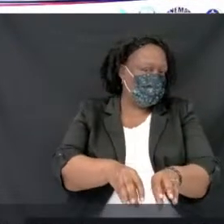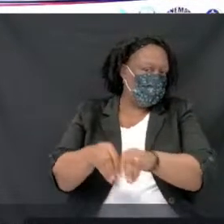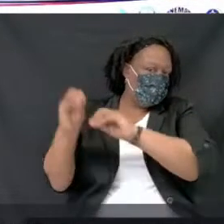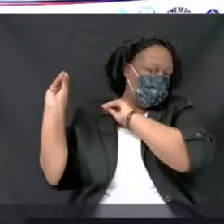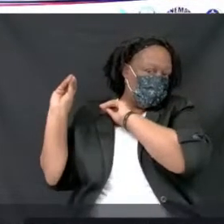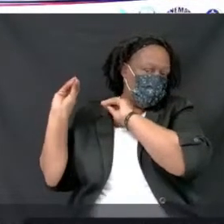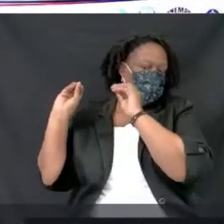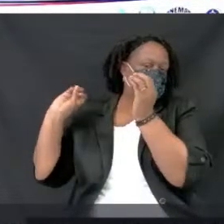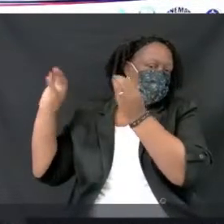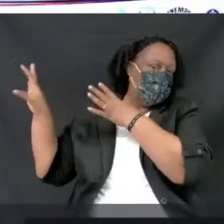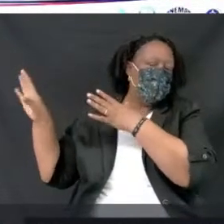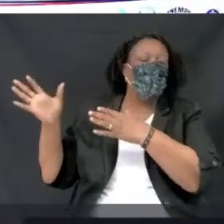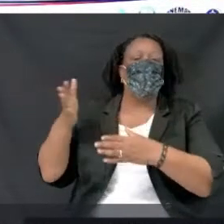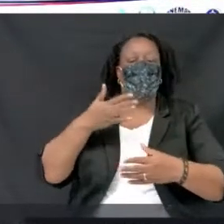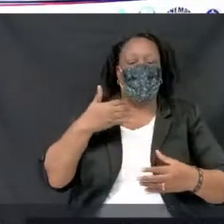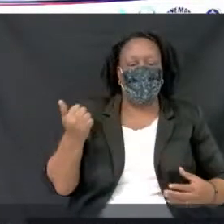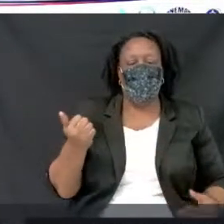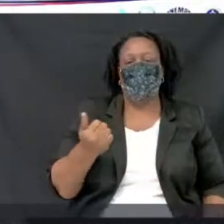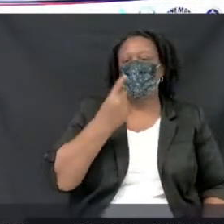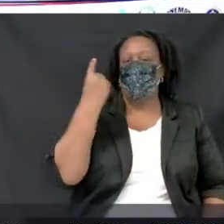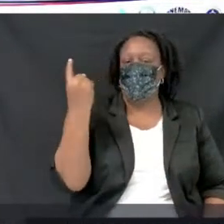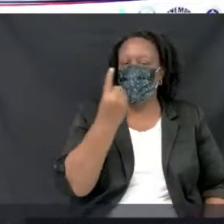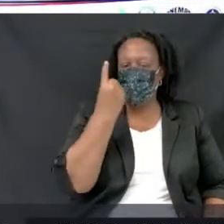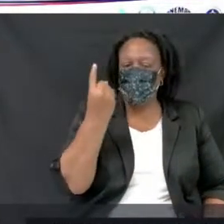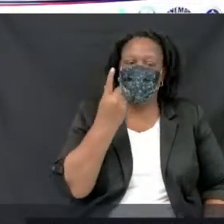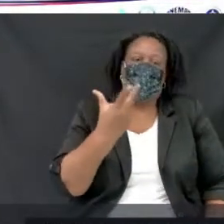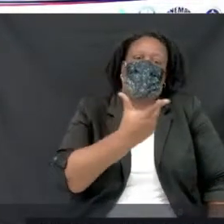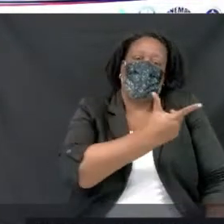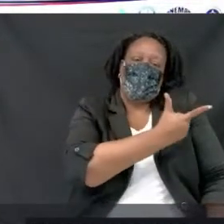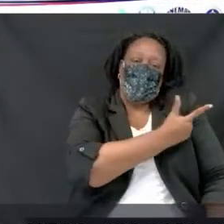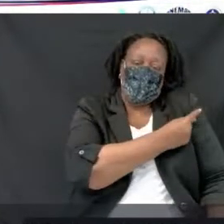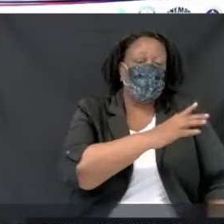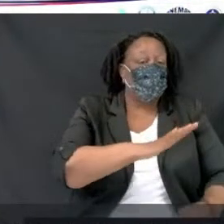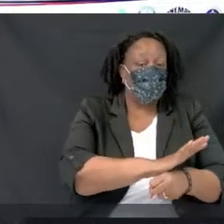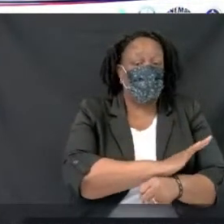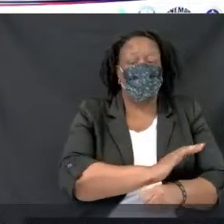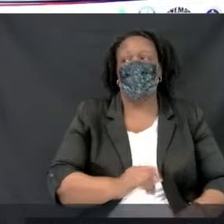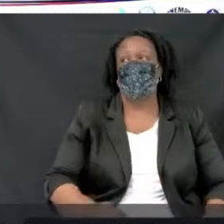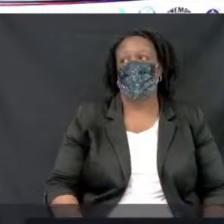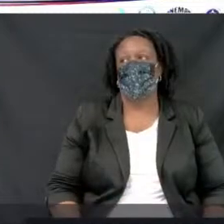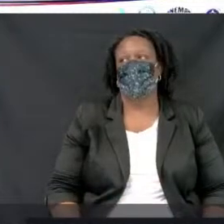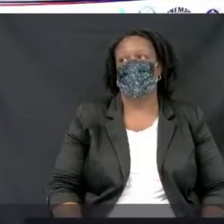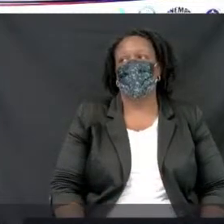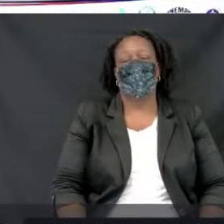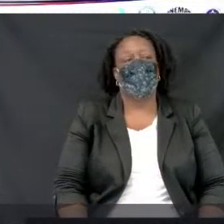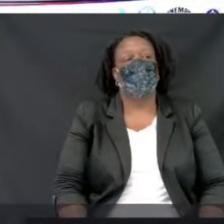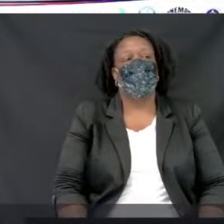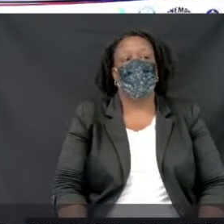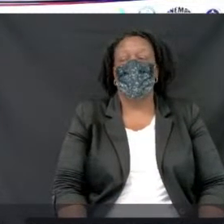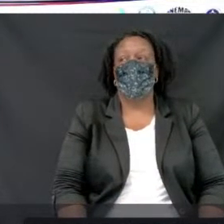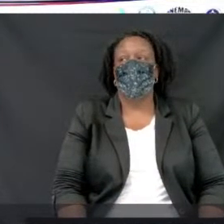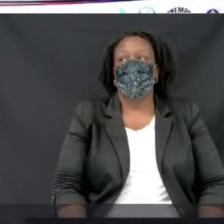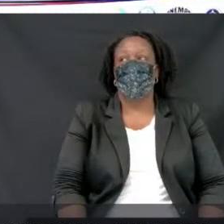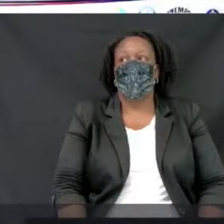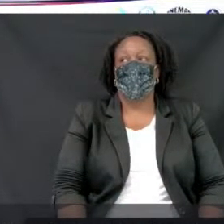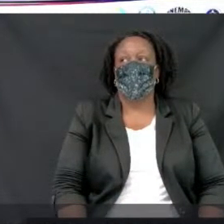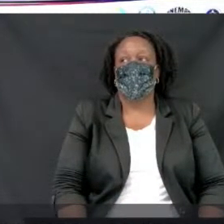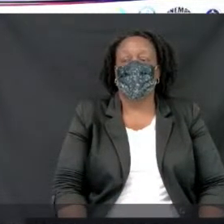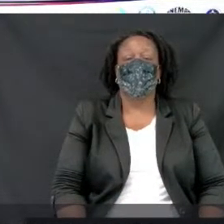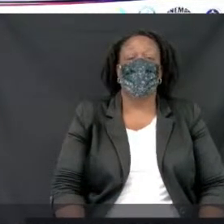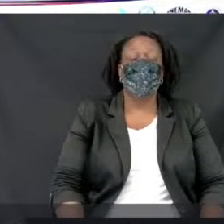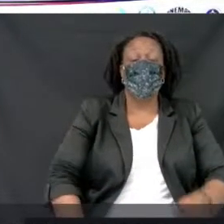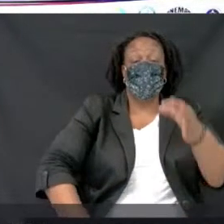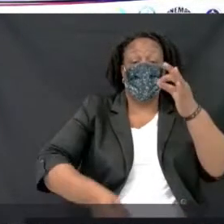the vaccination barrier. What does that mean? There's an 80% threshold that was set. Once we reach